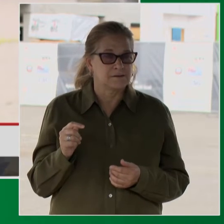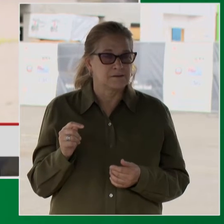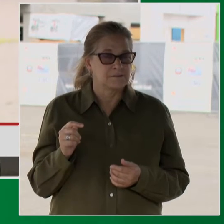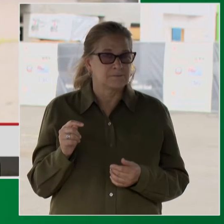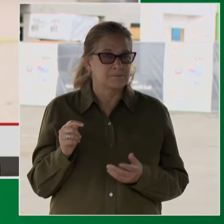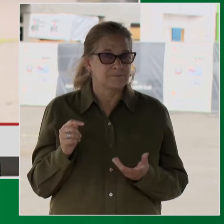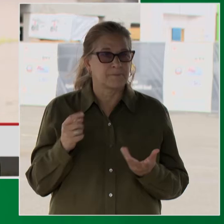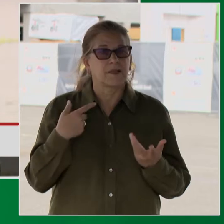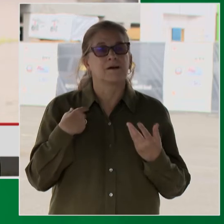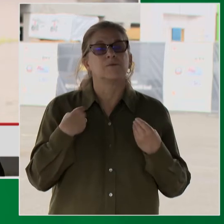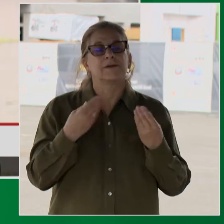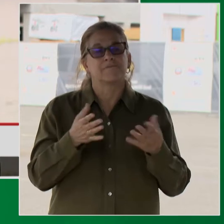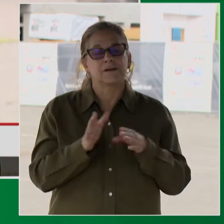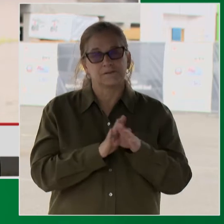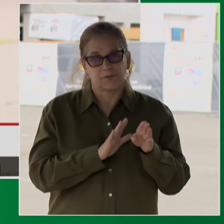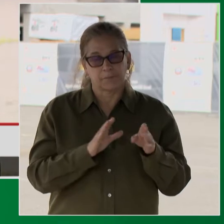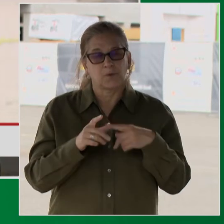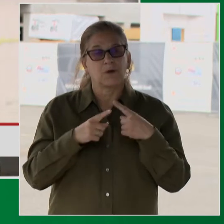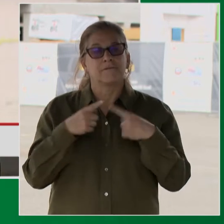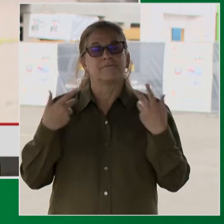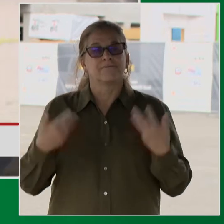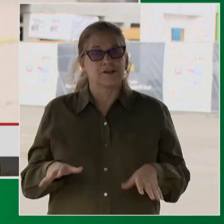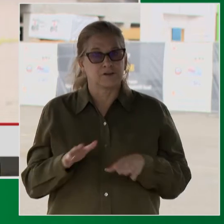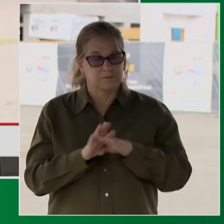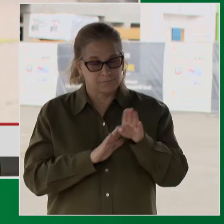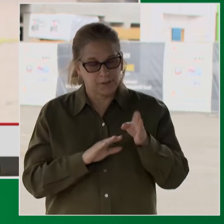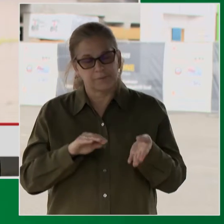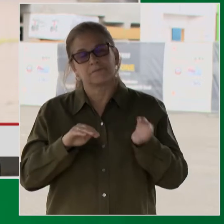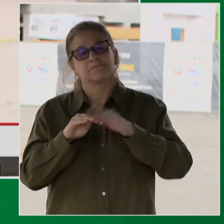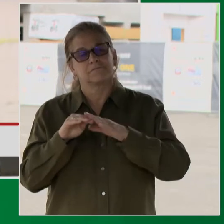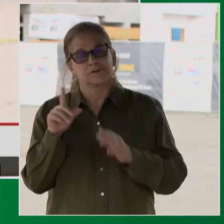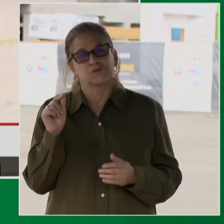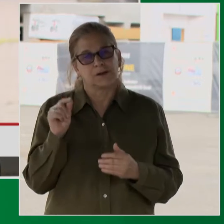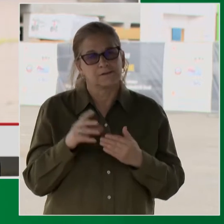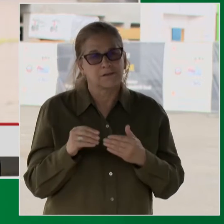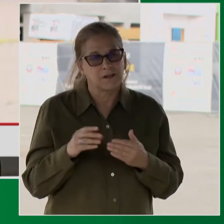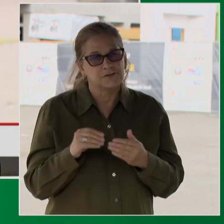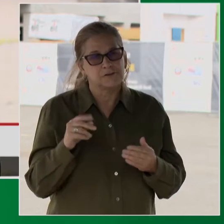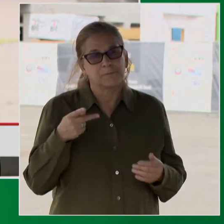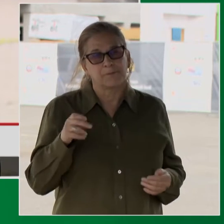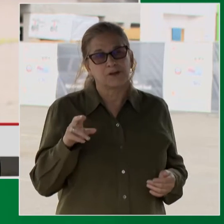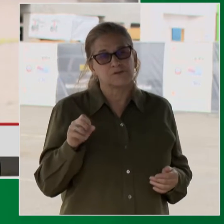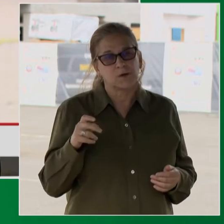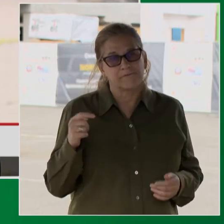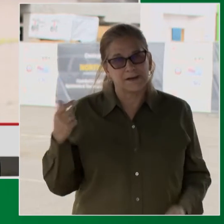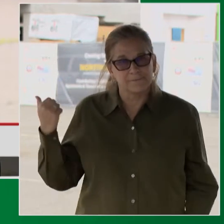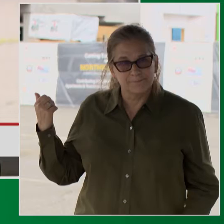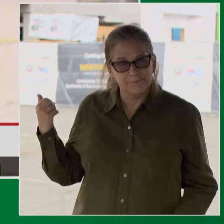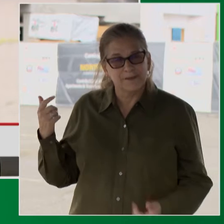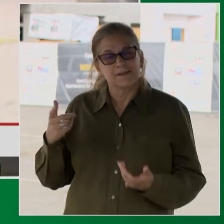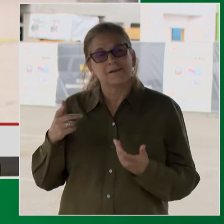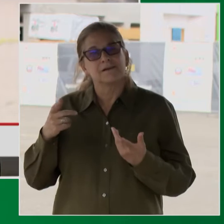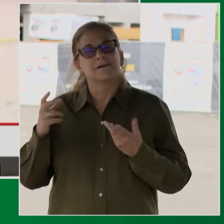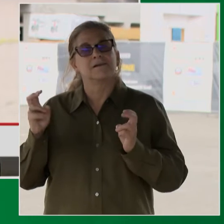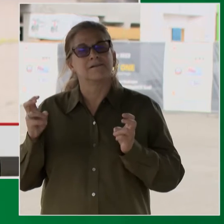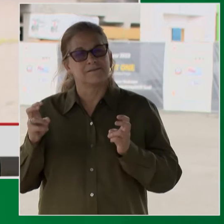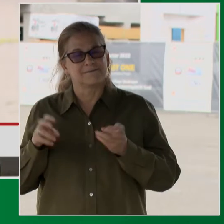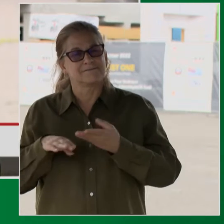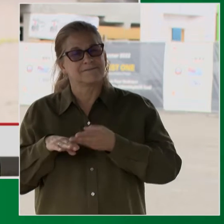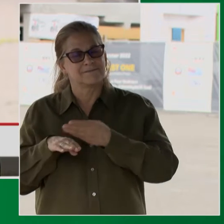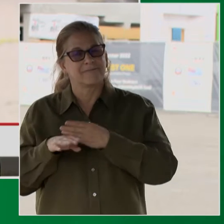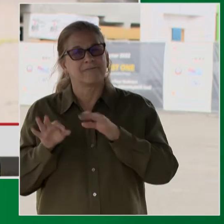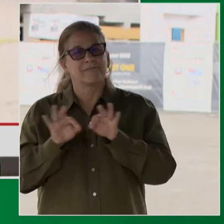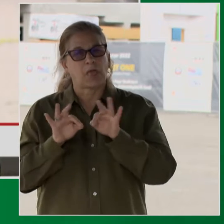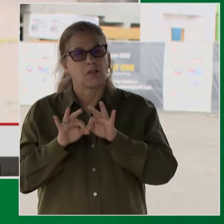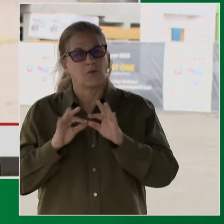might be $20. So that delta, that $10 delta, can then be used to finance certain improvements and community benefits. So the